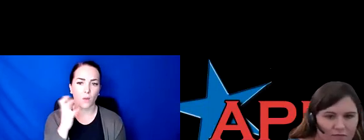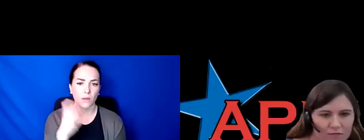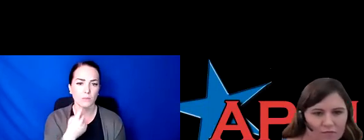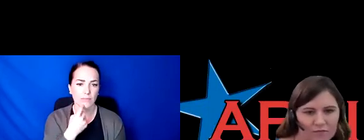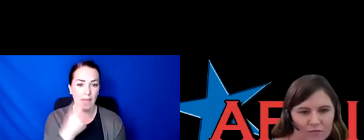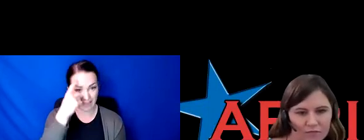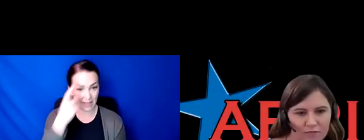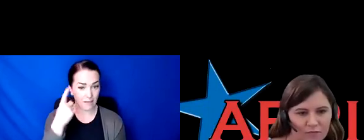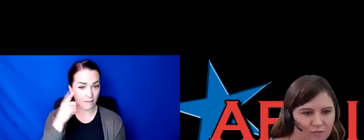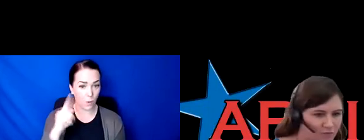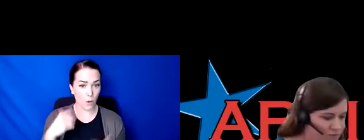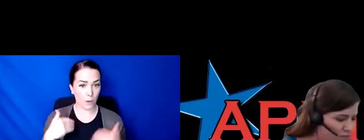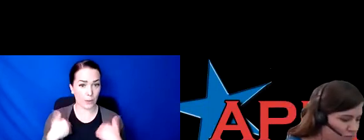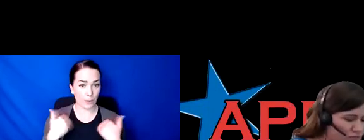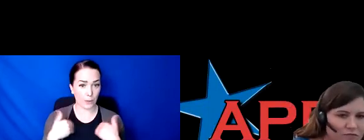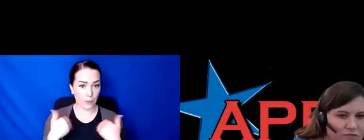youth, it